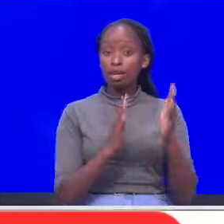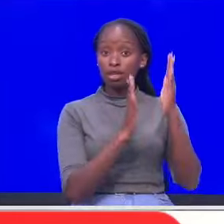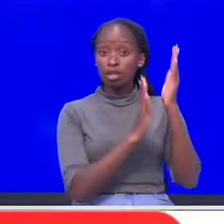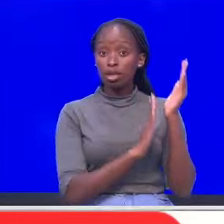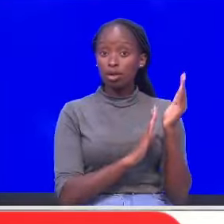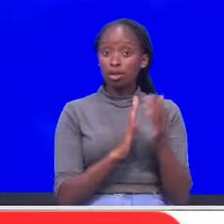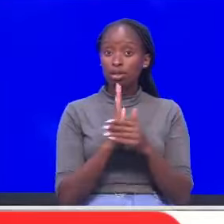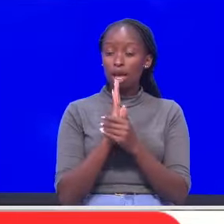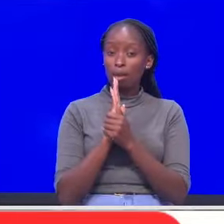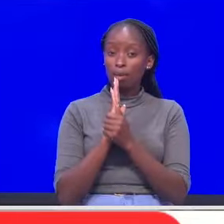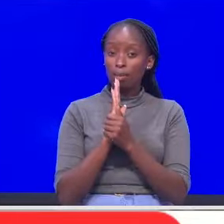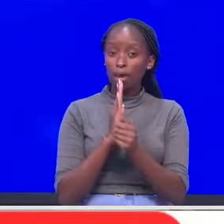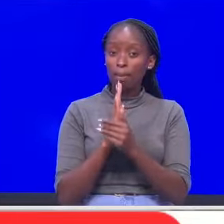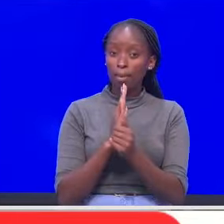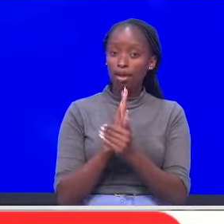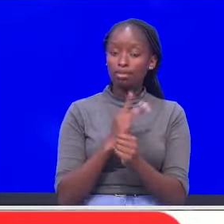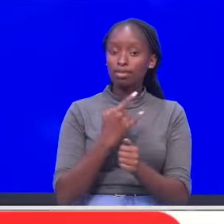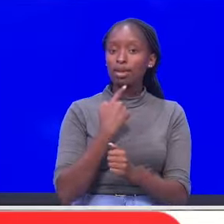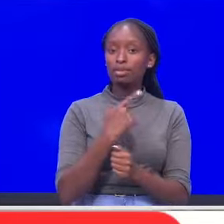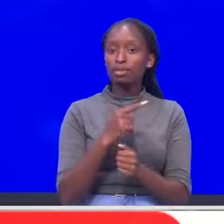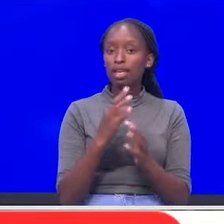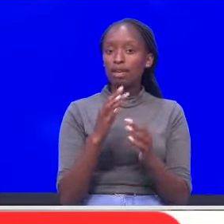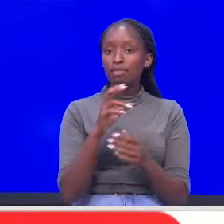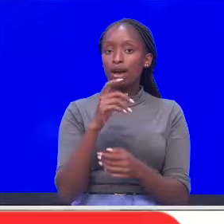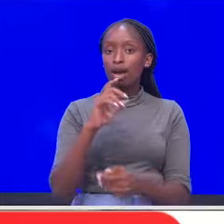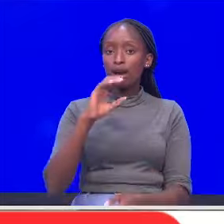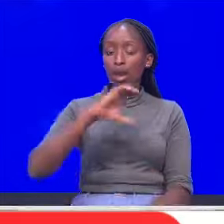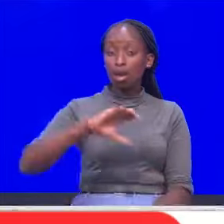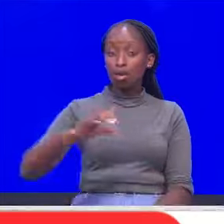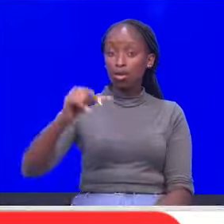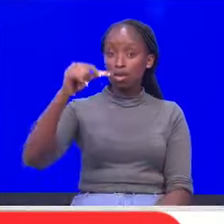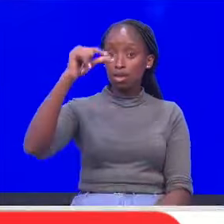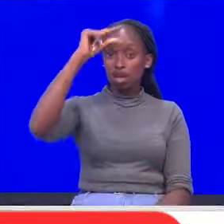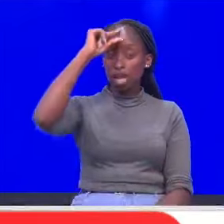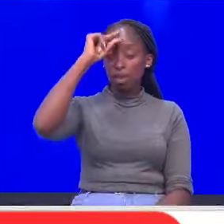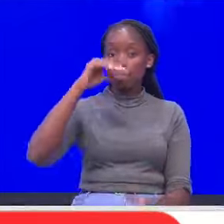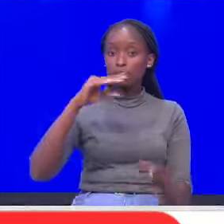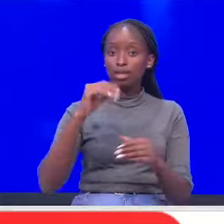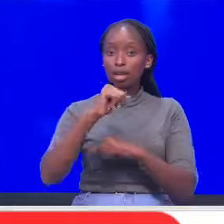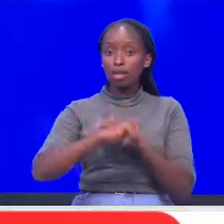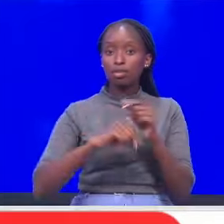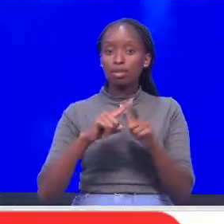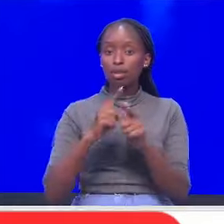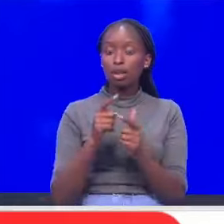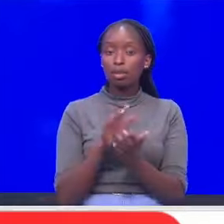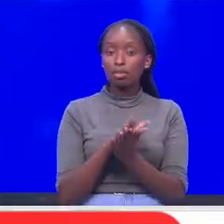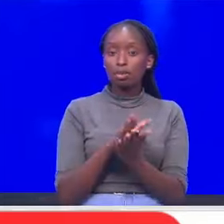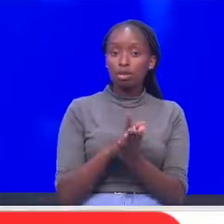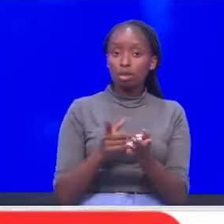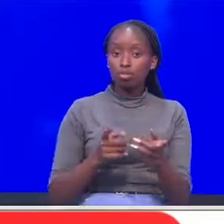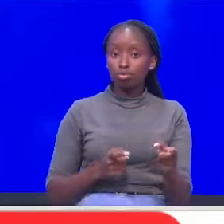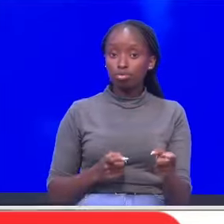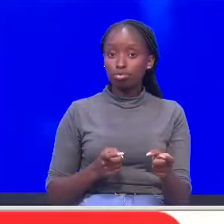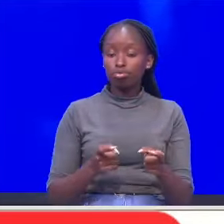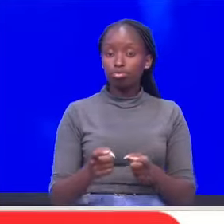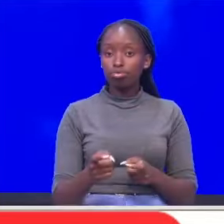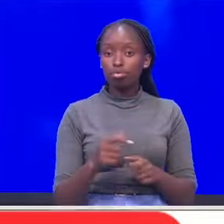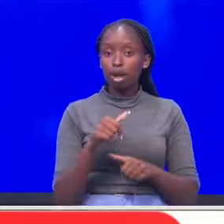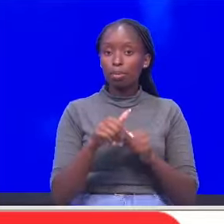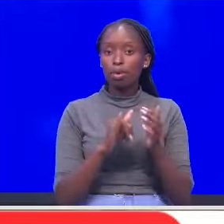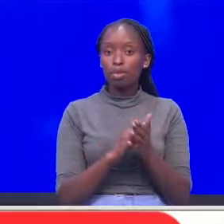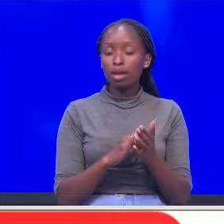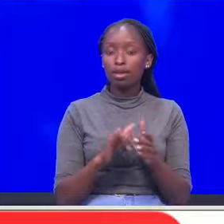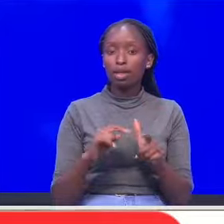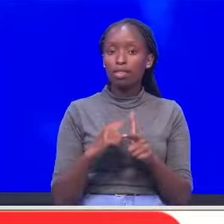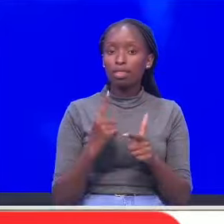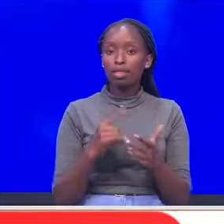Makanga warns that if county governments do not take swift action and put in place necessary measures to regulate short-stay rentals, the sector may